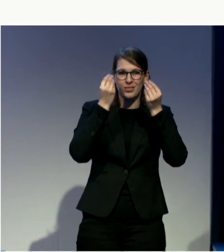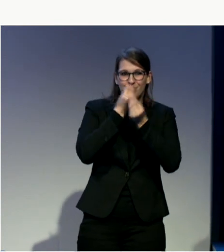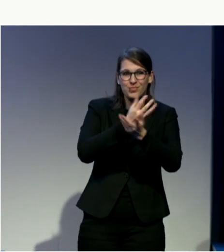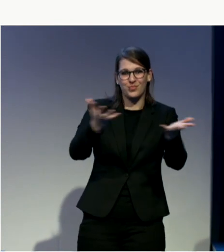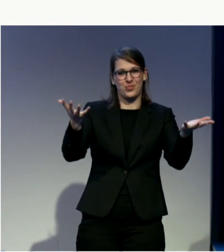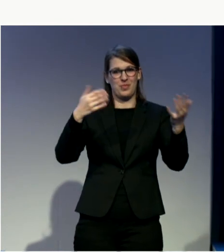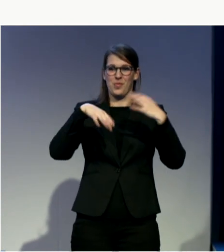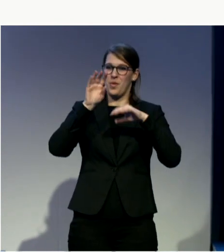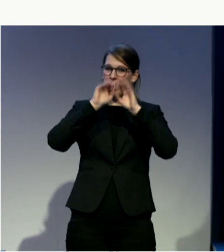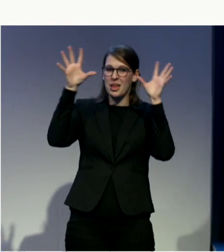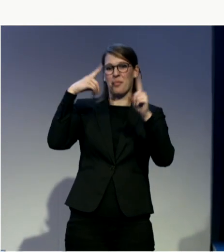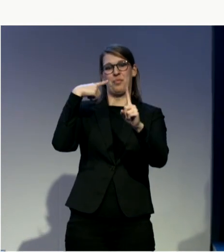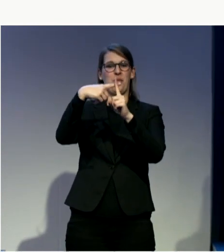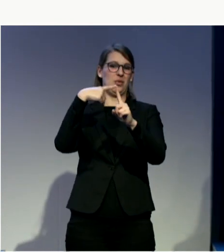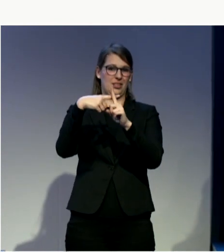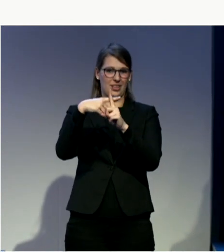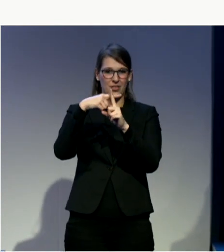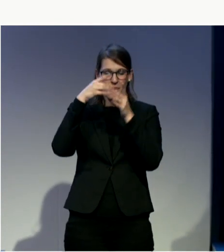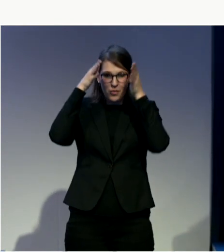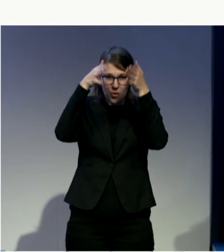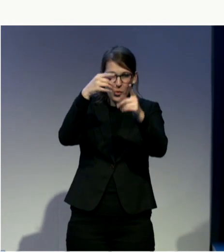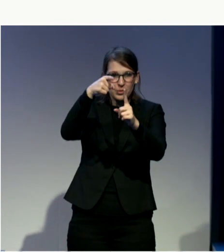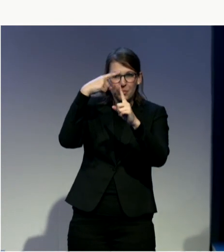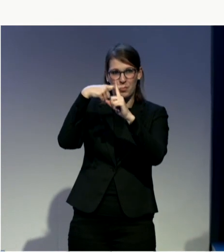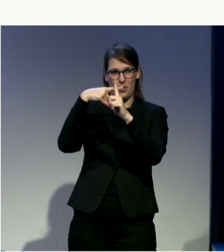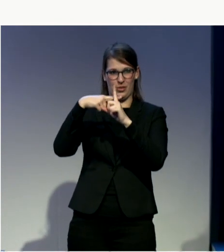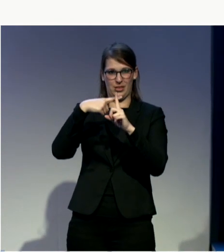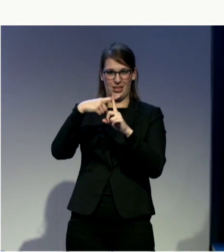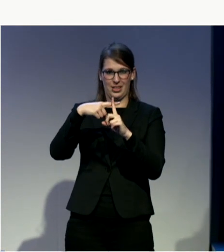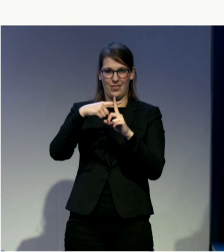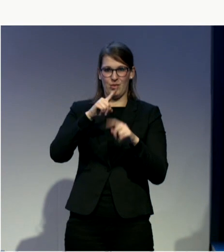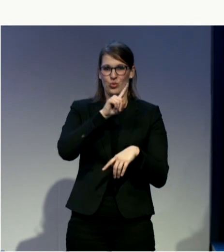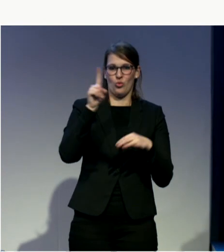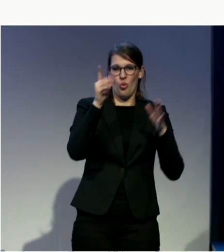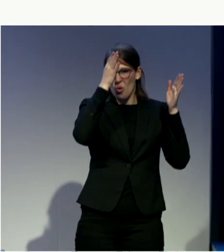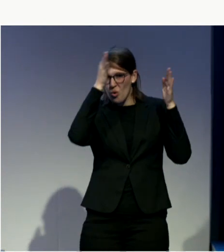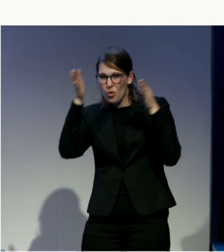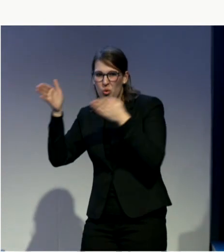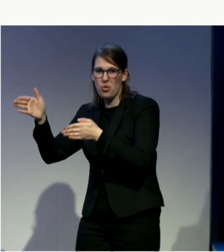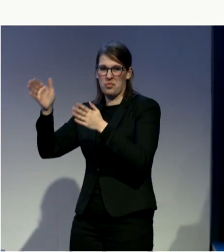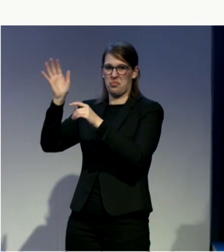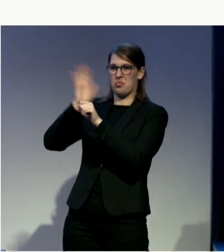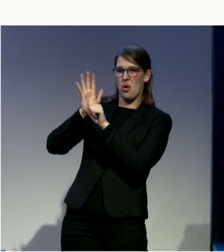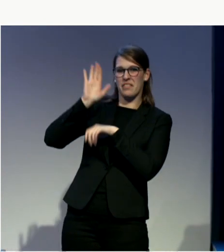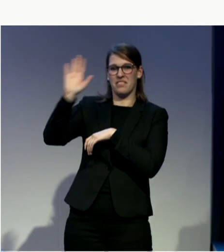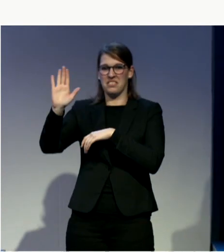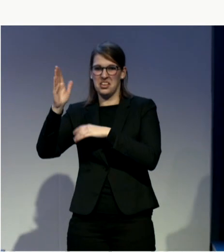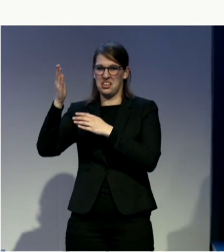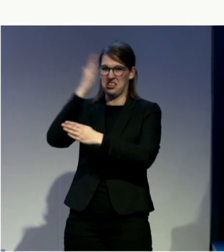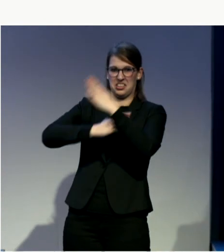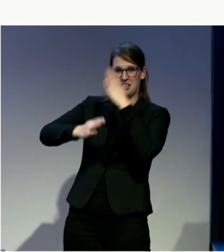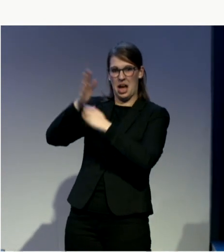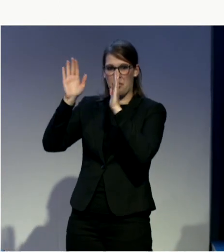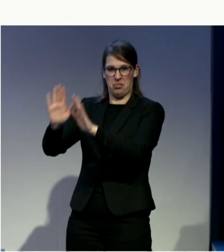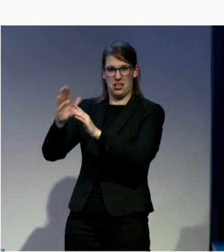than trying to make us into a normal, and I use that in inverted commas, person. And